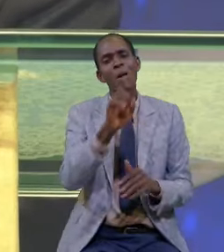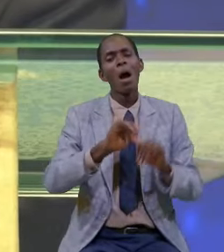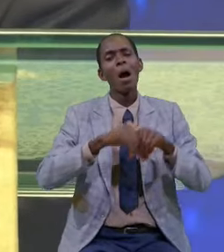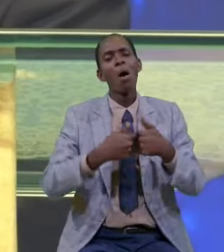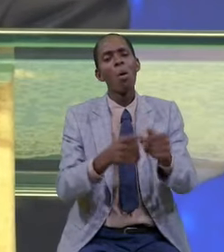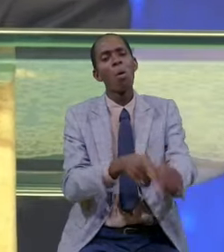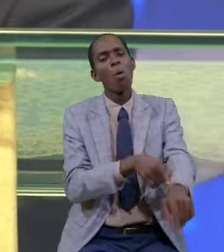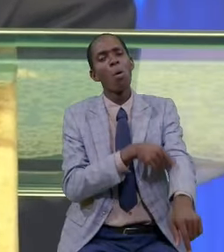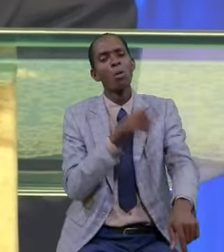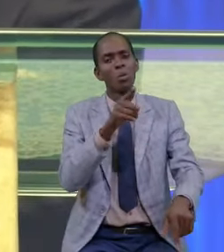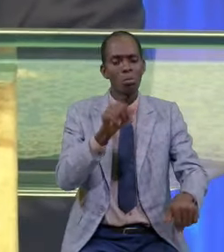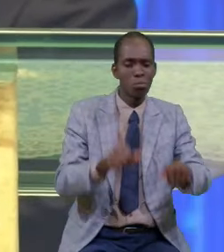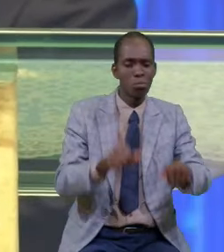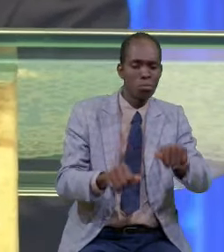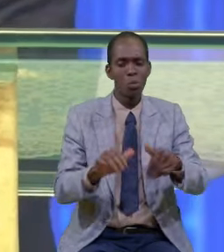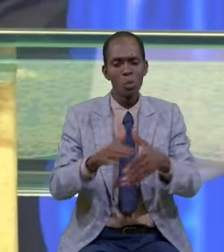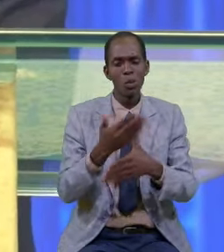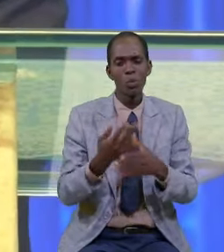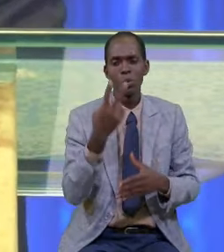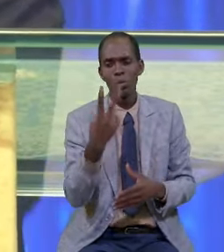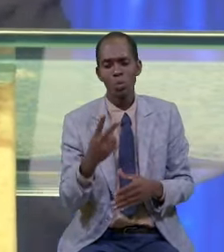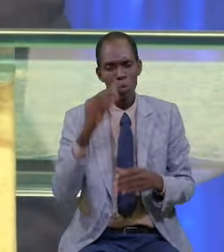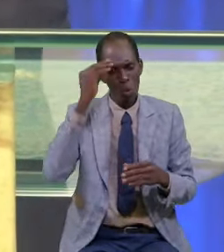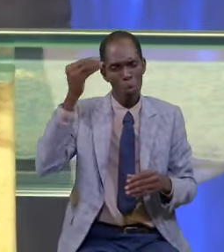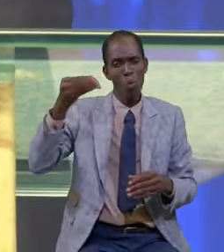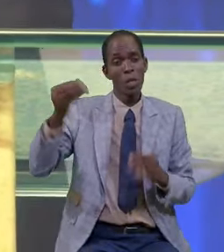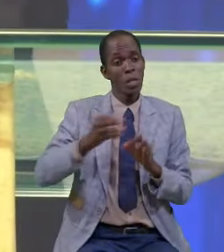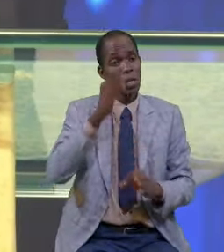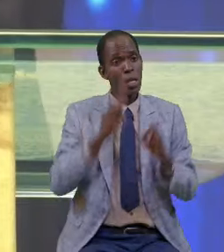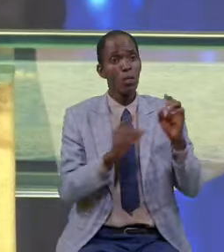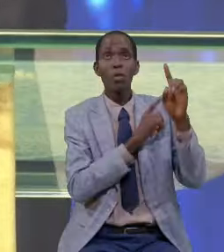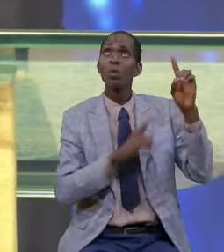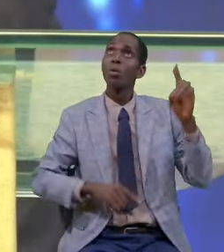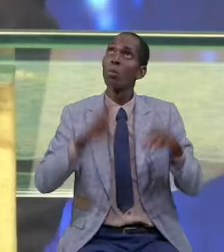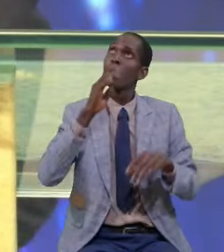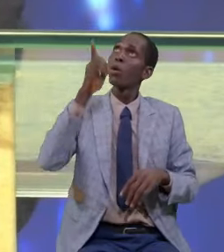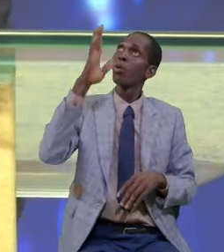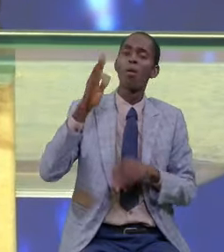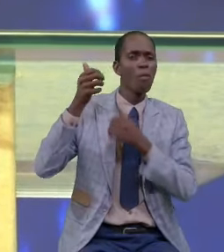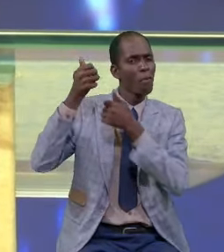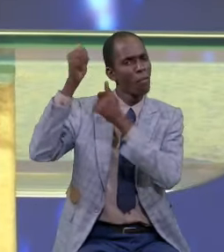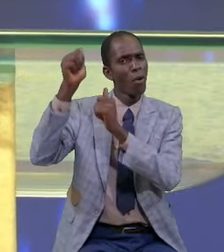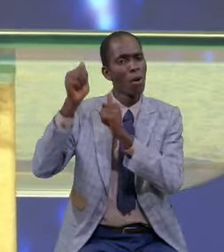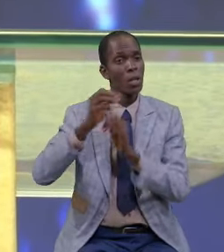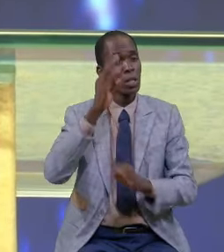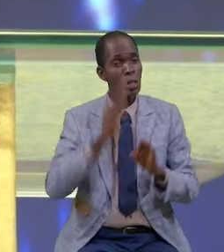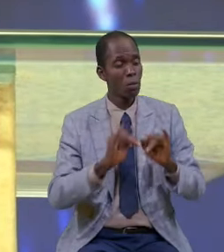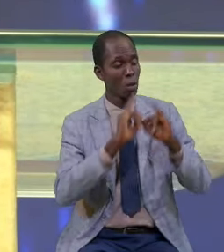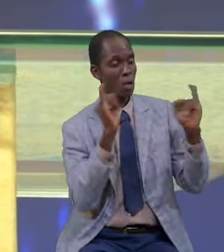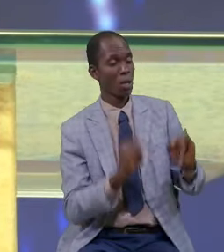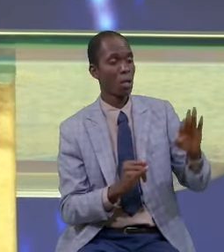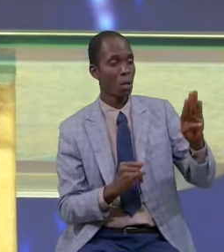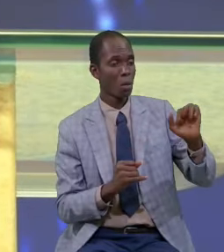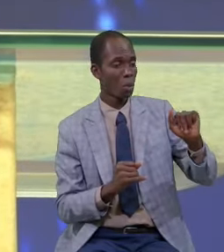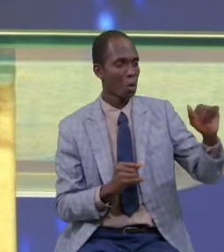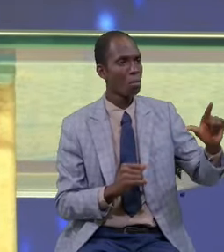between two opinions? If the Lord be God, follow him. But if Baal, then follow him.